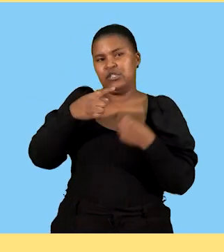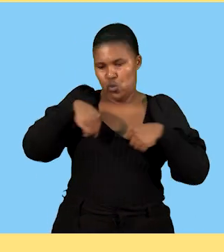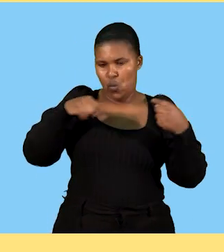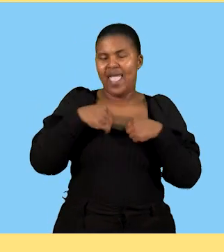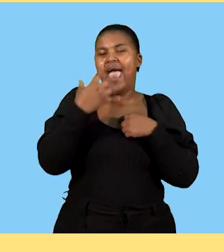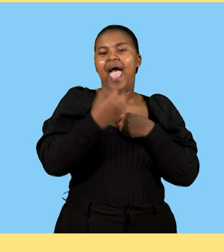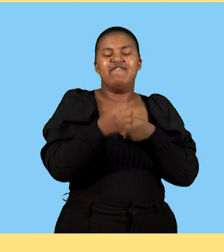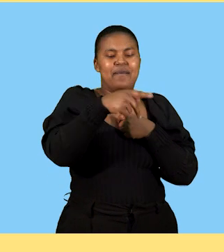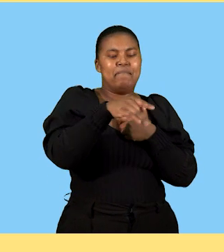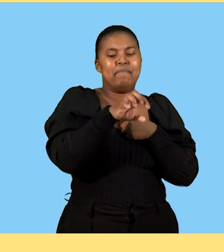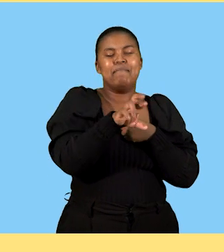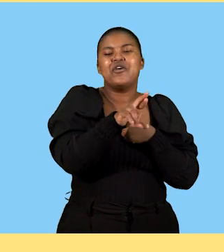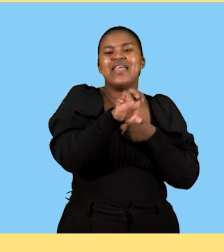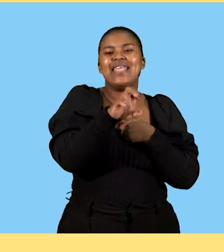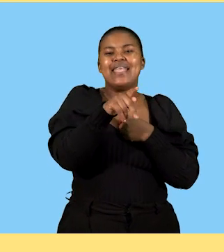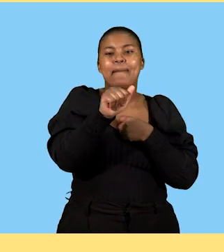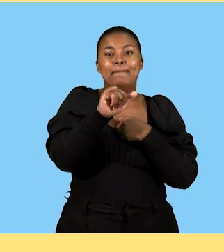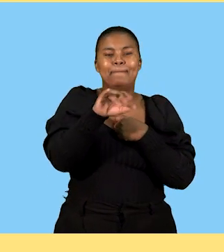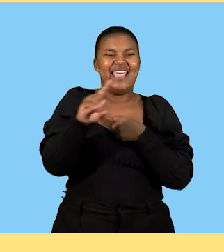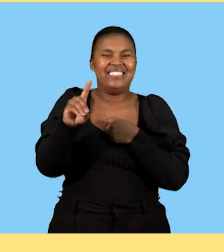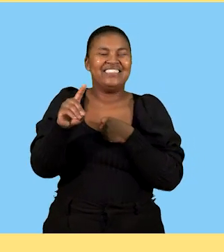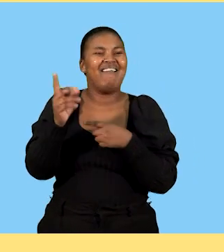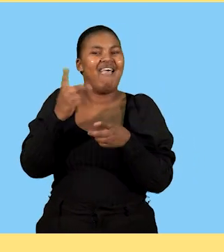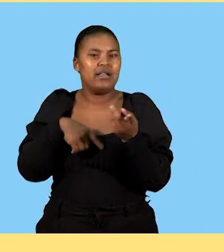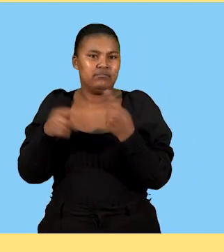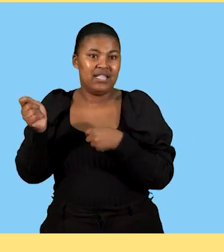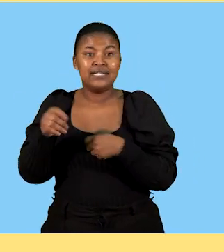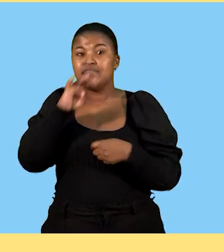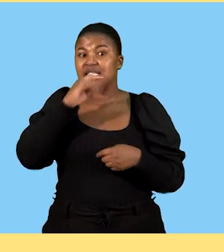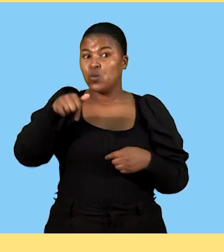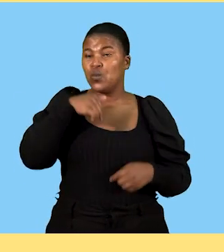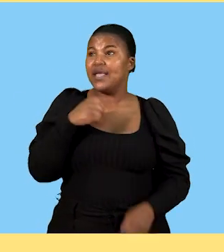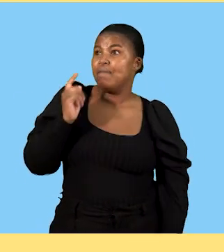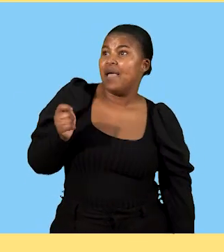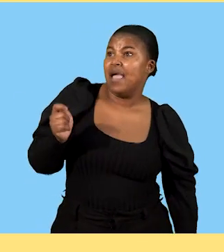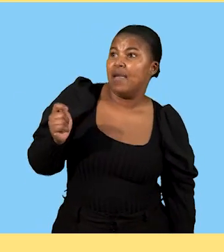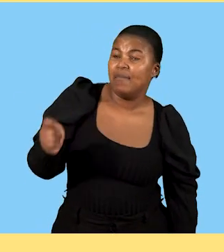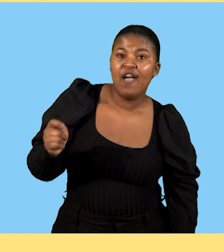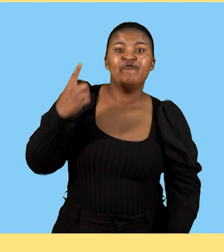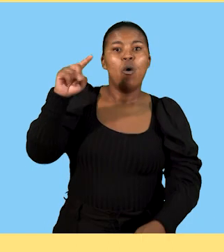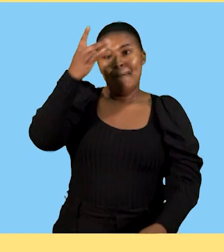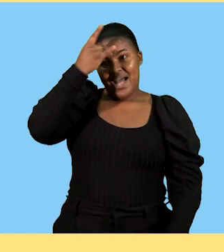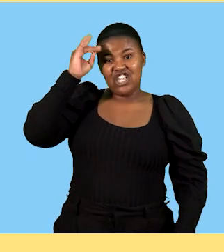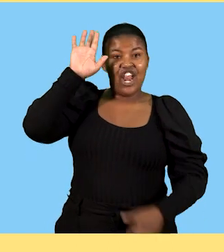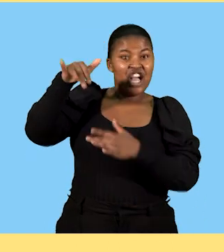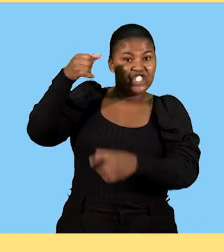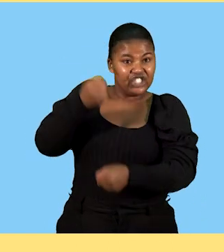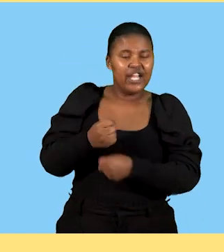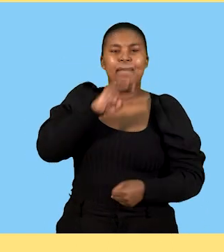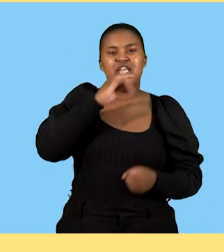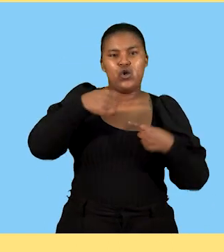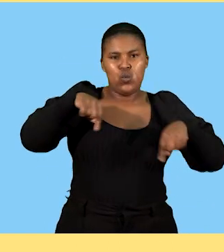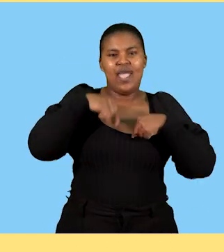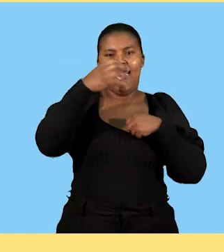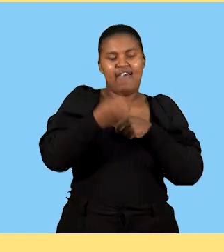prepaid expense. So if insurance was paid for March of the following year, we have a prepaid expense